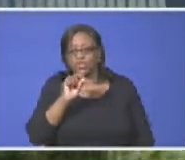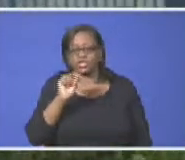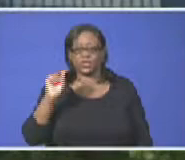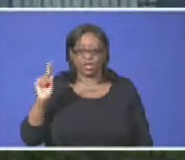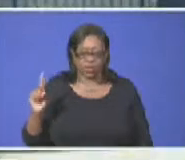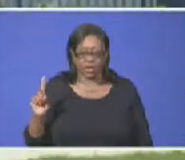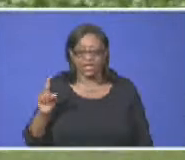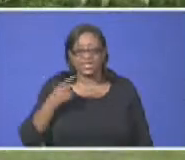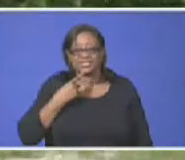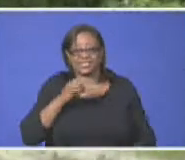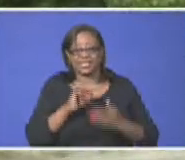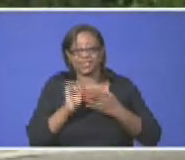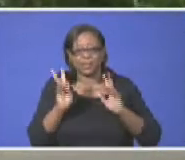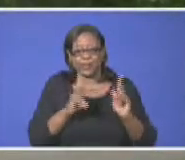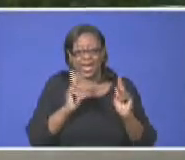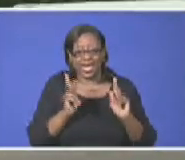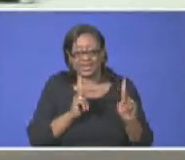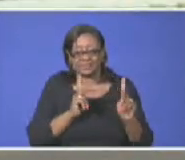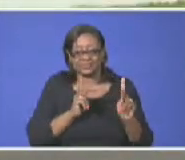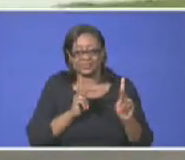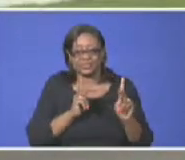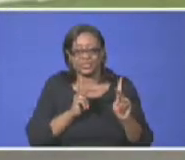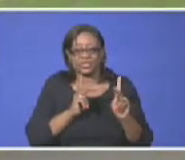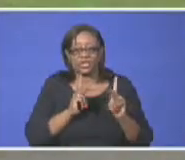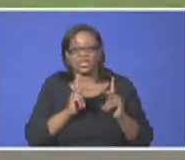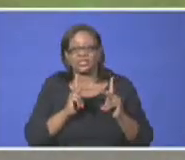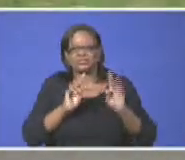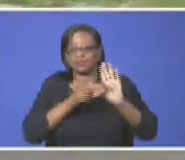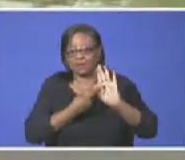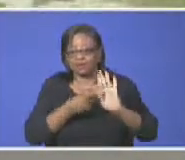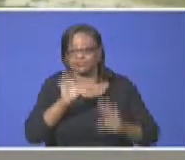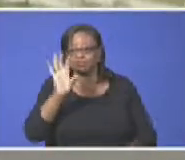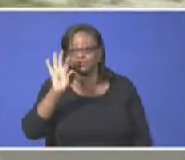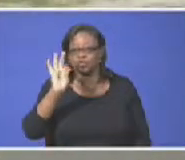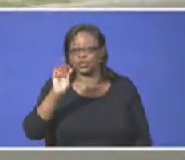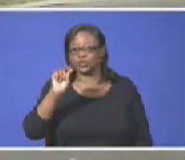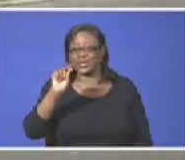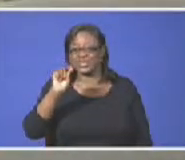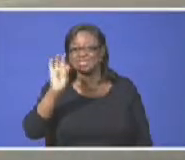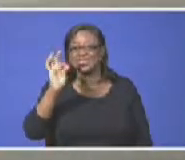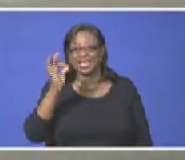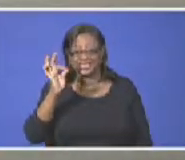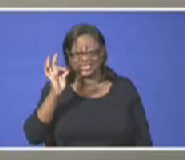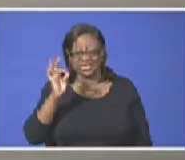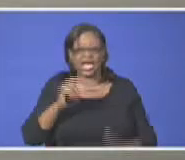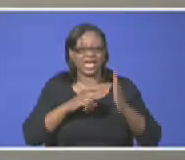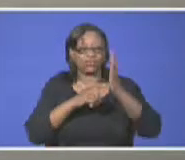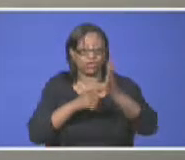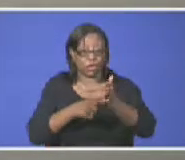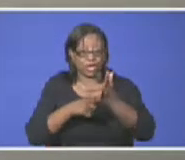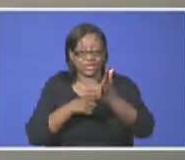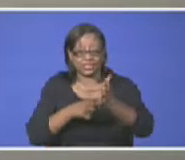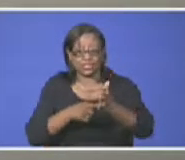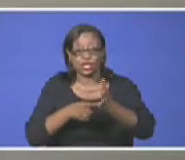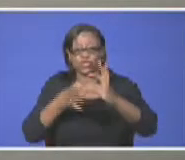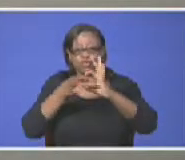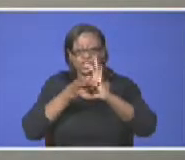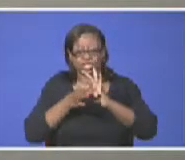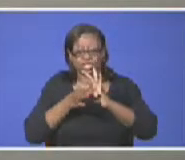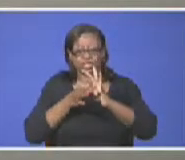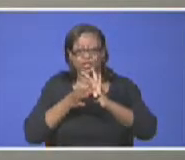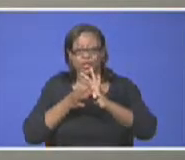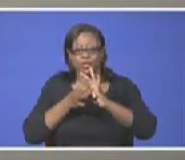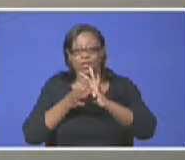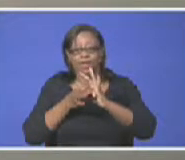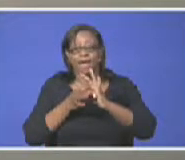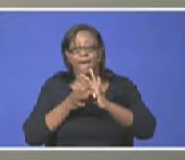The BPL Consumer Plan was actually put in place in 2019, and it actually outlines the relationship between BPL